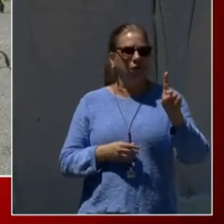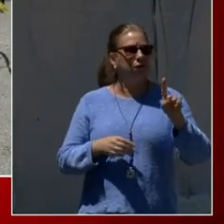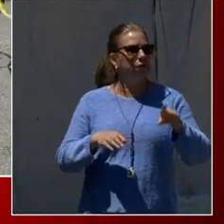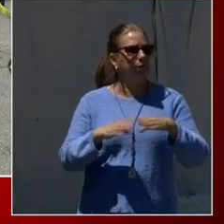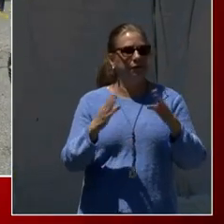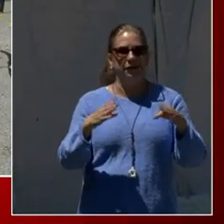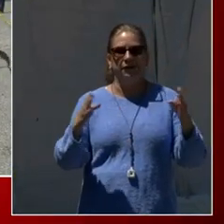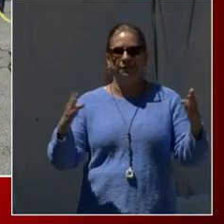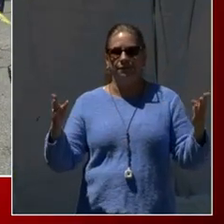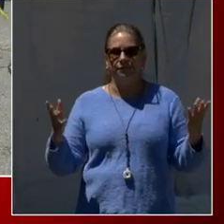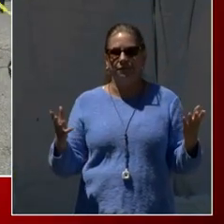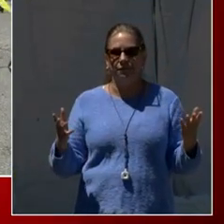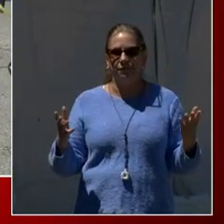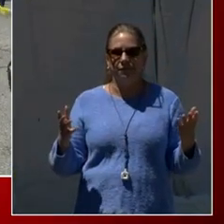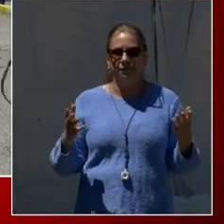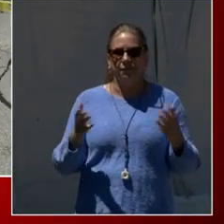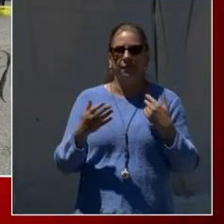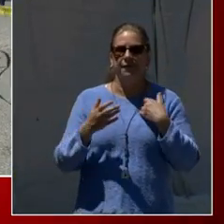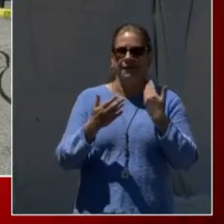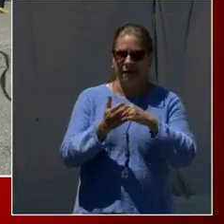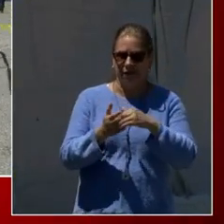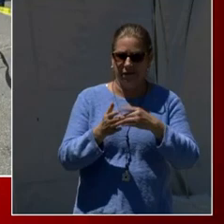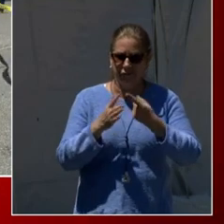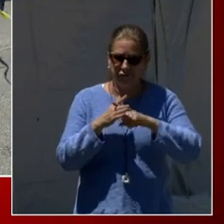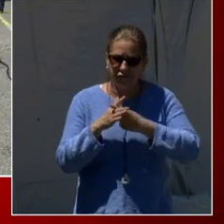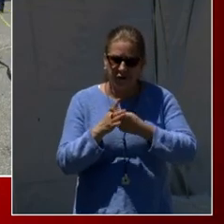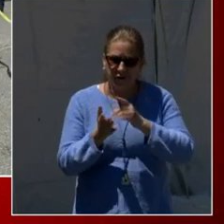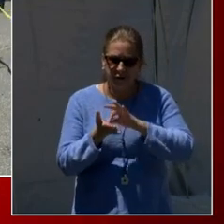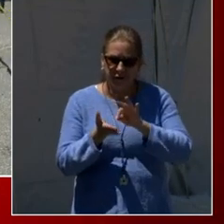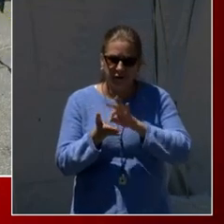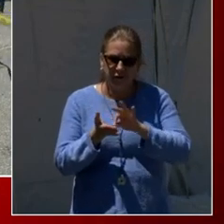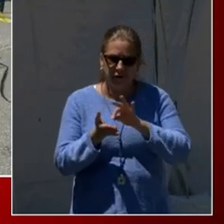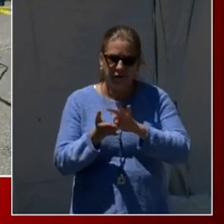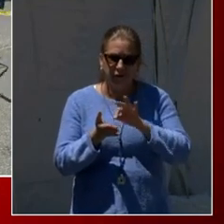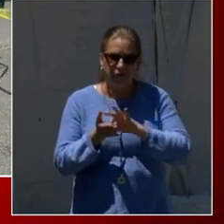day 0 on May